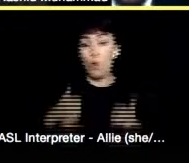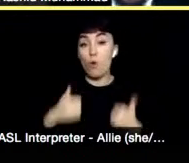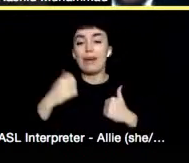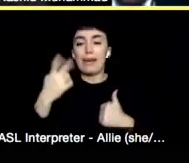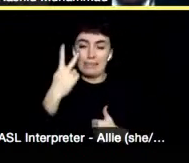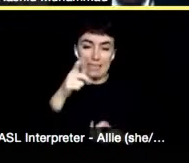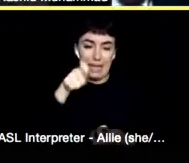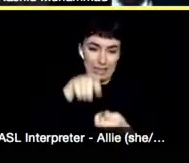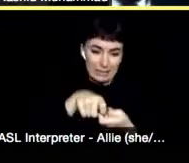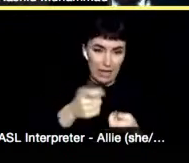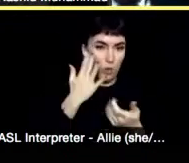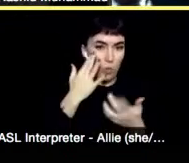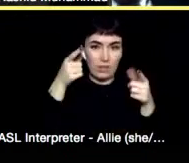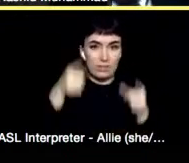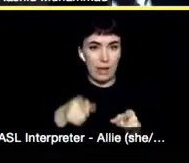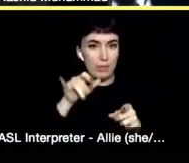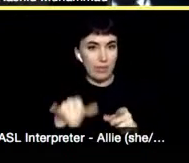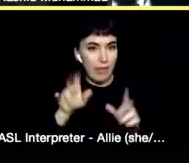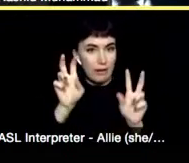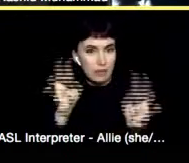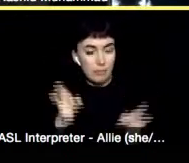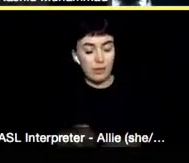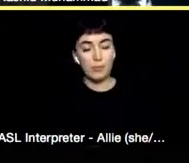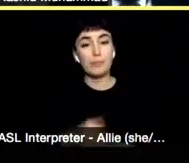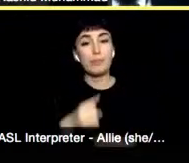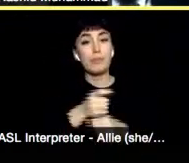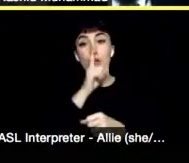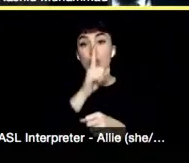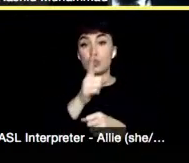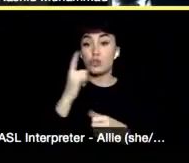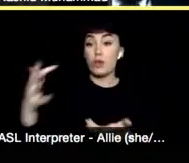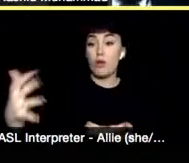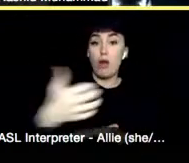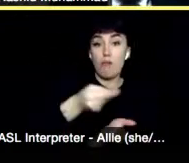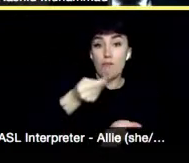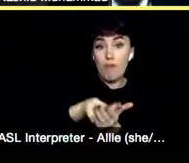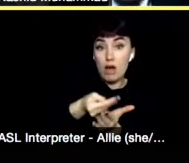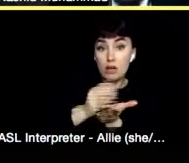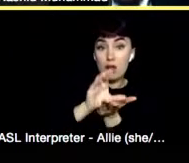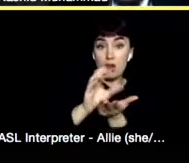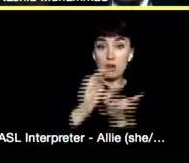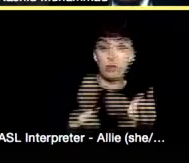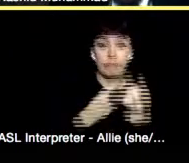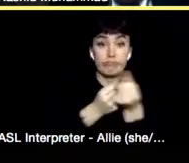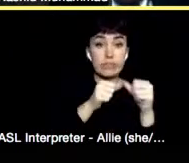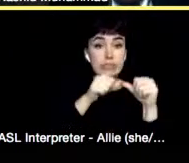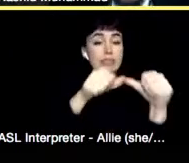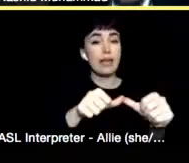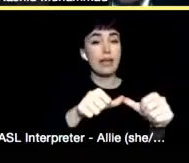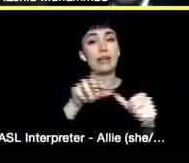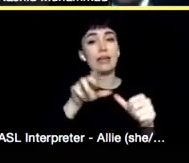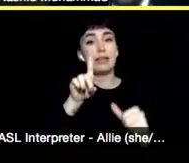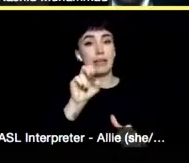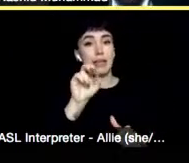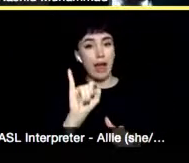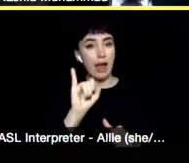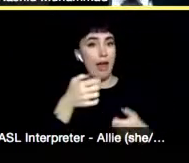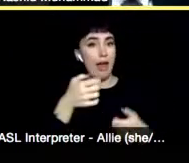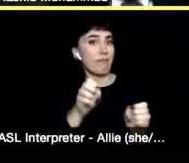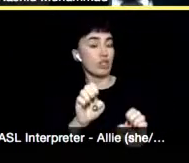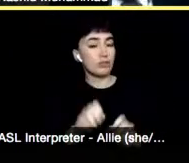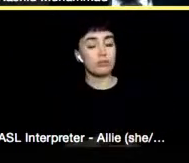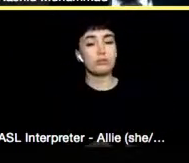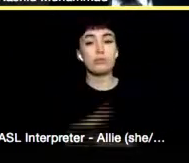is being done in this area and make sure that we're securing funding in order to robustly sustain DEI efforts, and that all